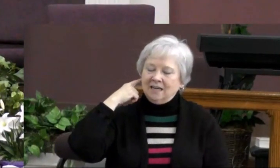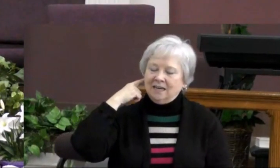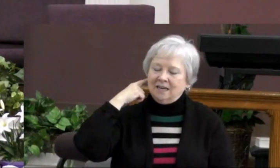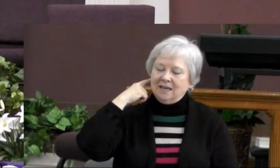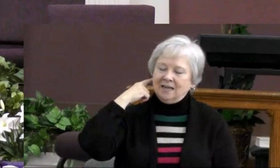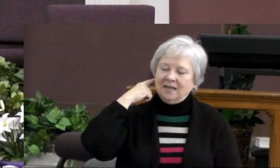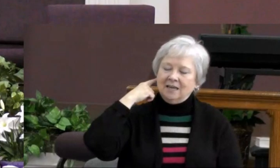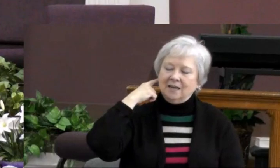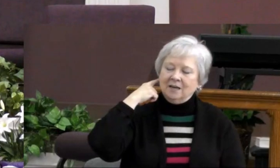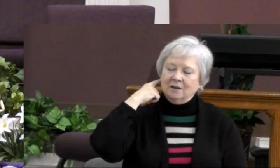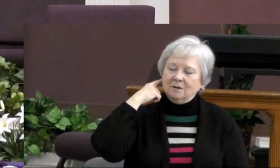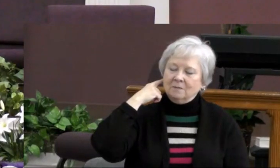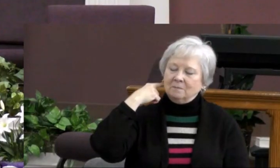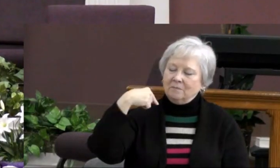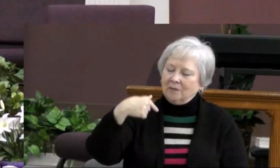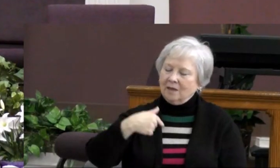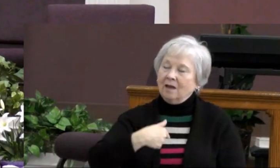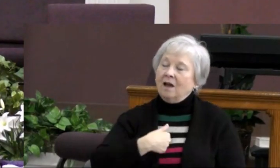more.